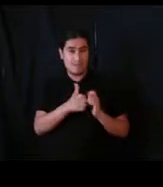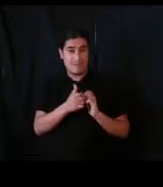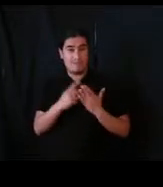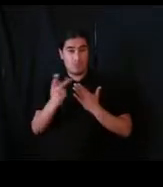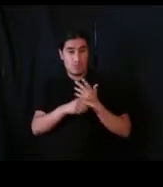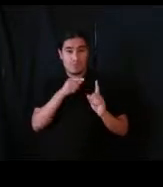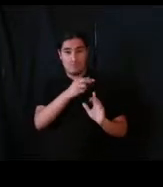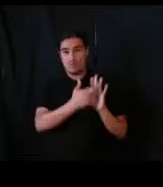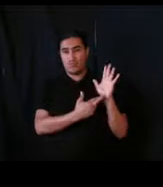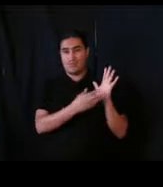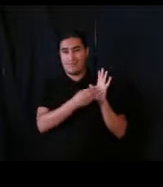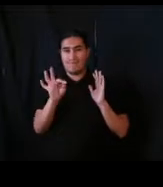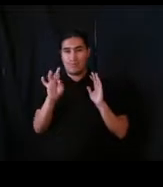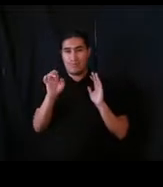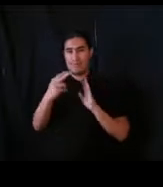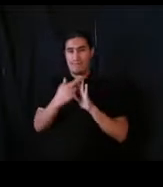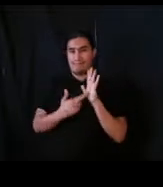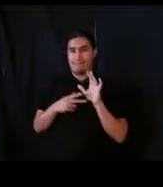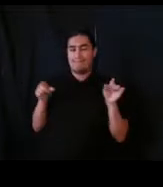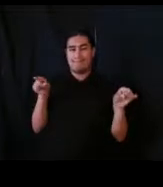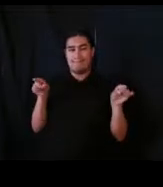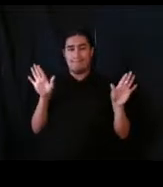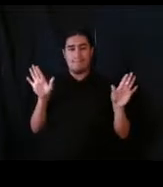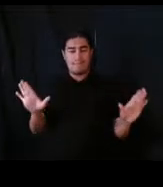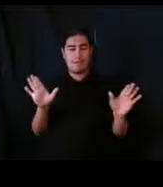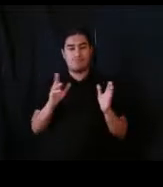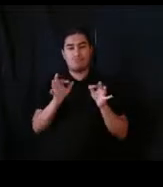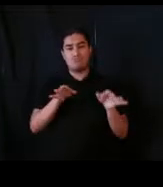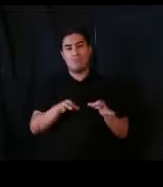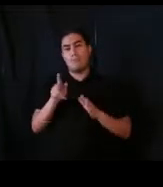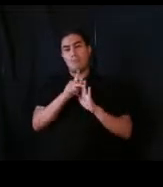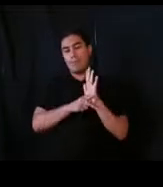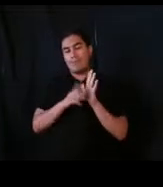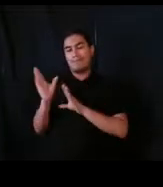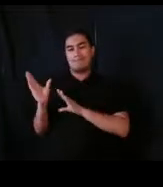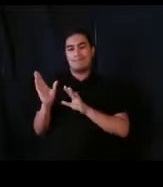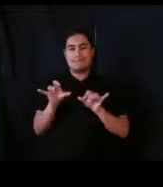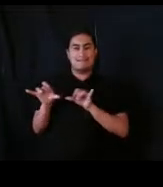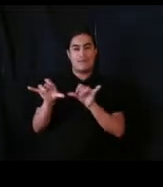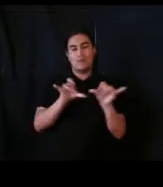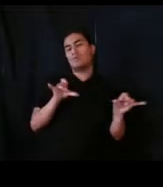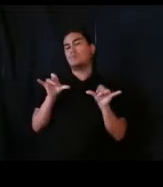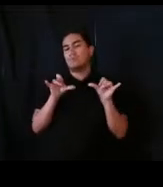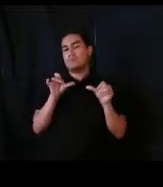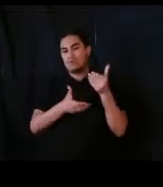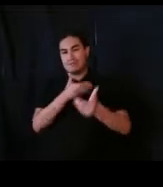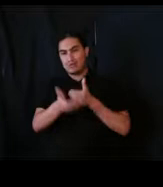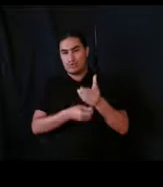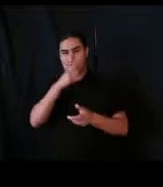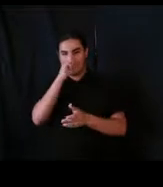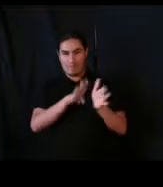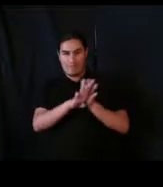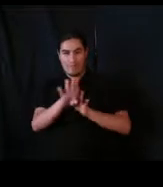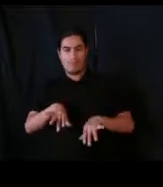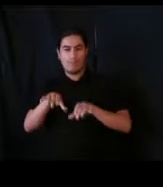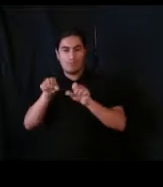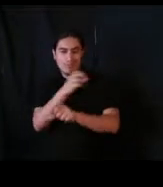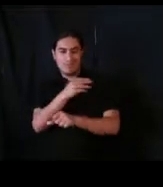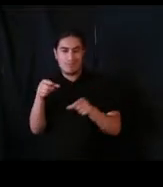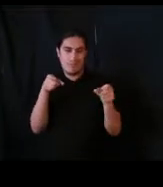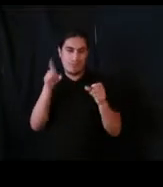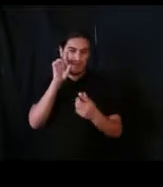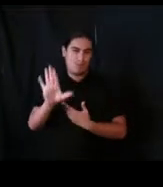guidelines and the formulaic program guidelines describe the policy standards and procedures for the development adoption and management